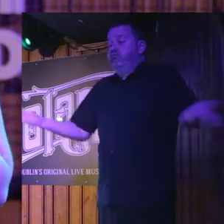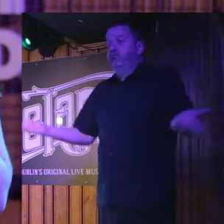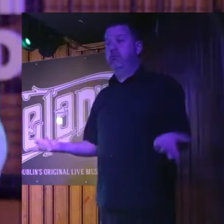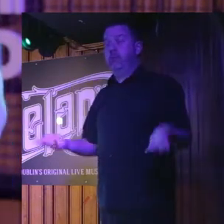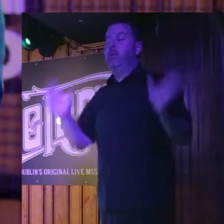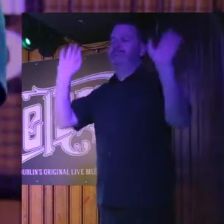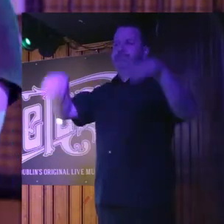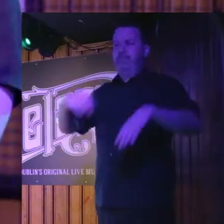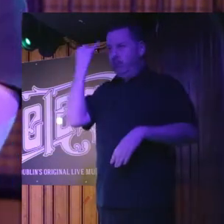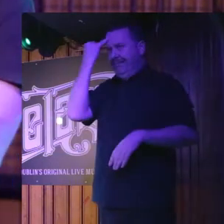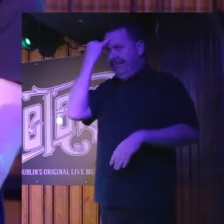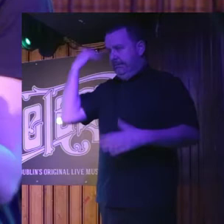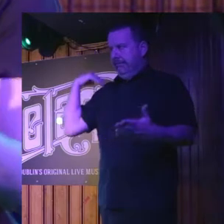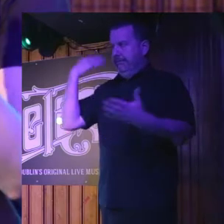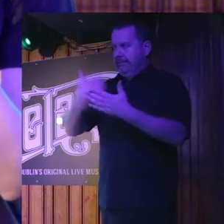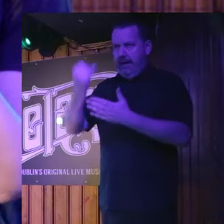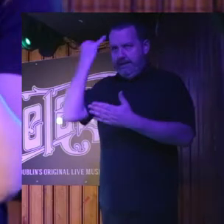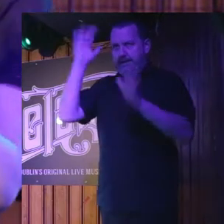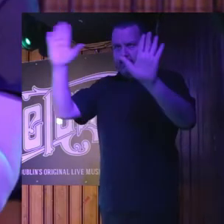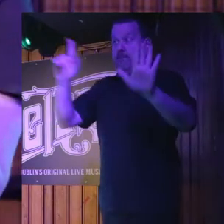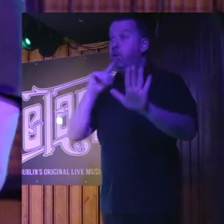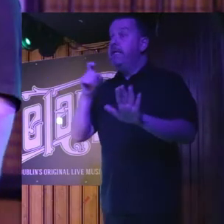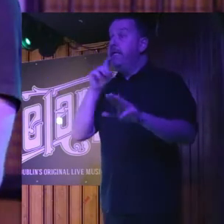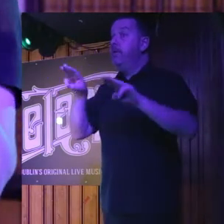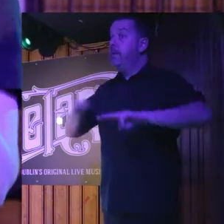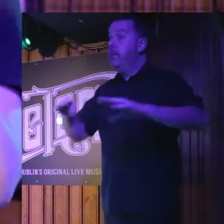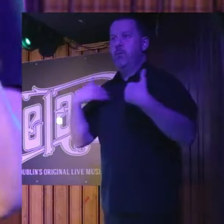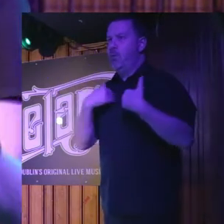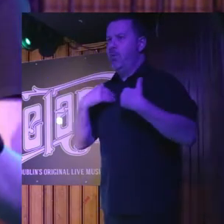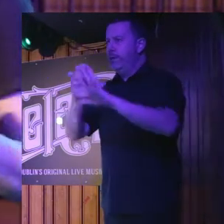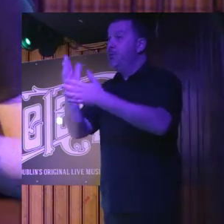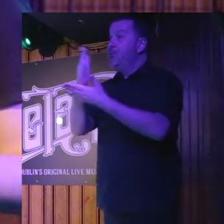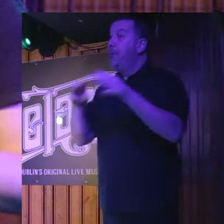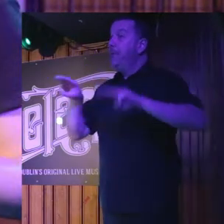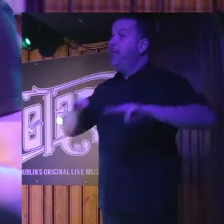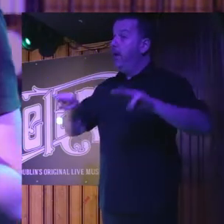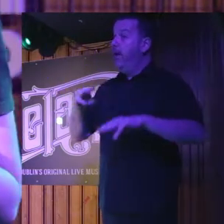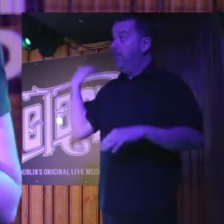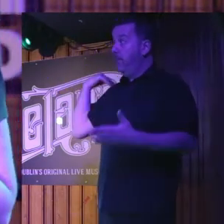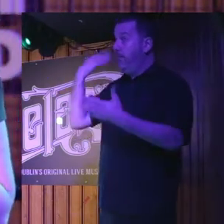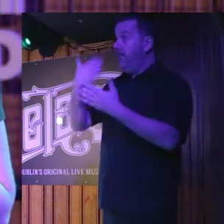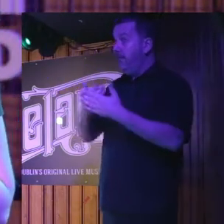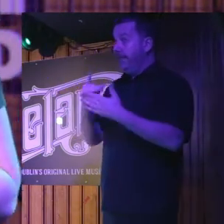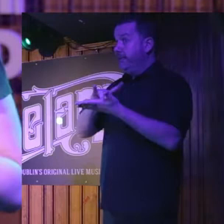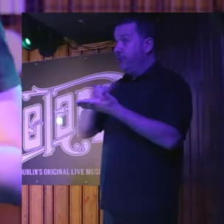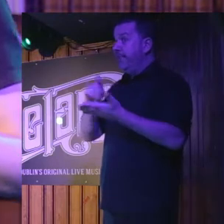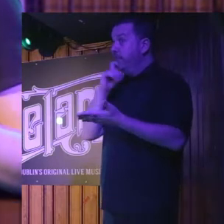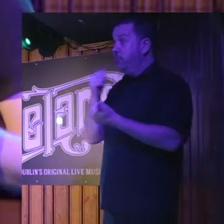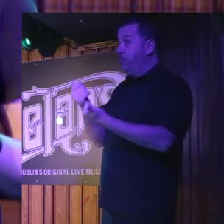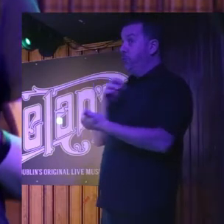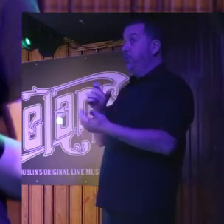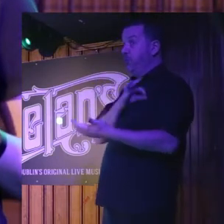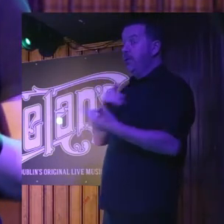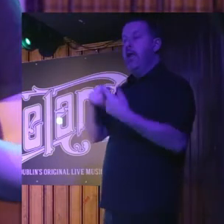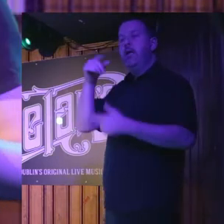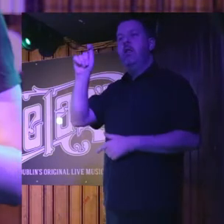the centuries, but fear not, hearing people. There are a few people out there who can redeem us. There were a couple of good ones along the way. There was